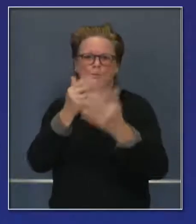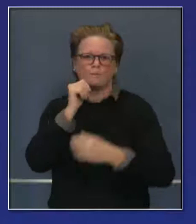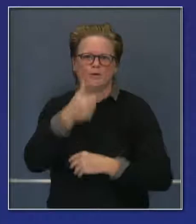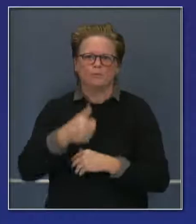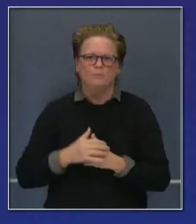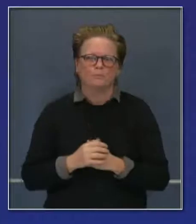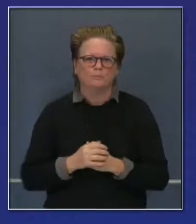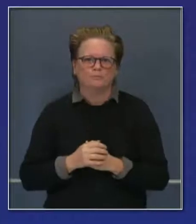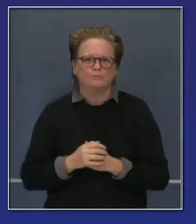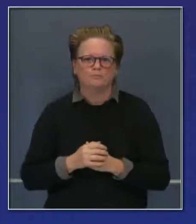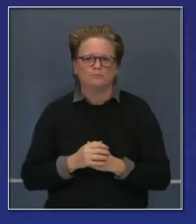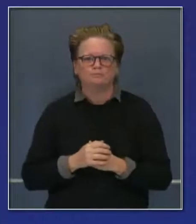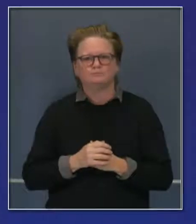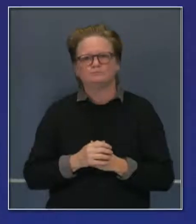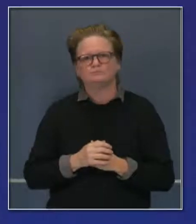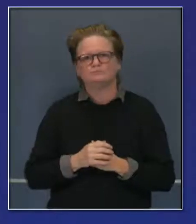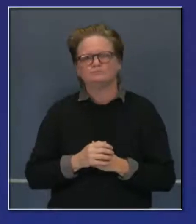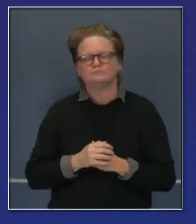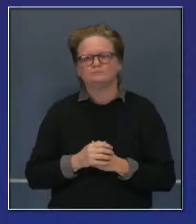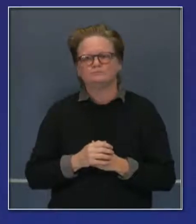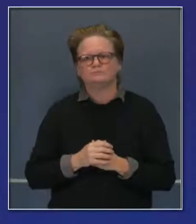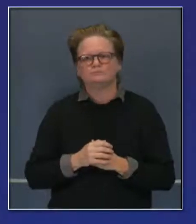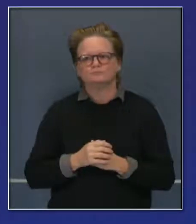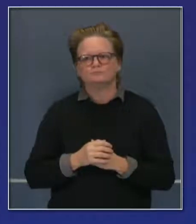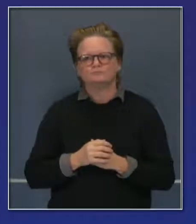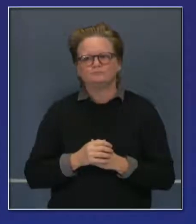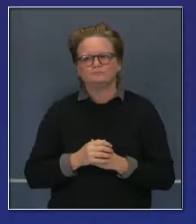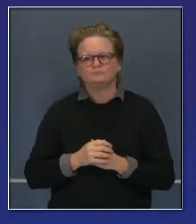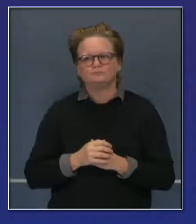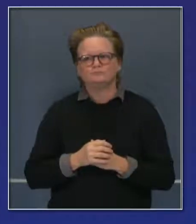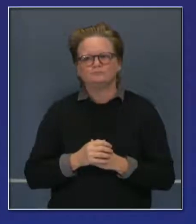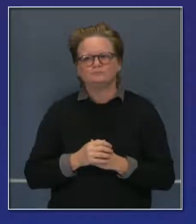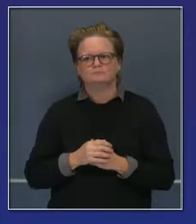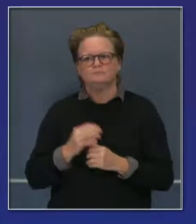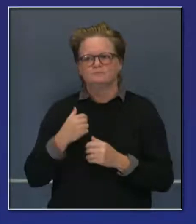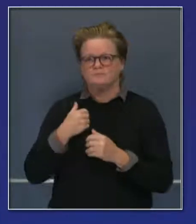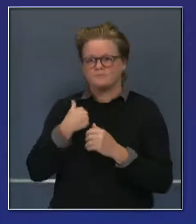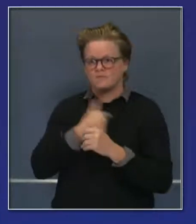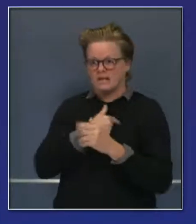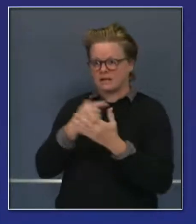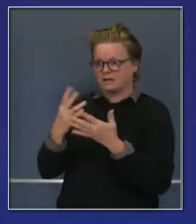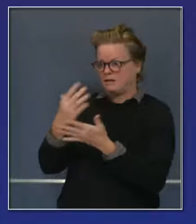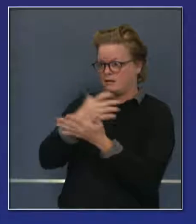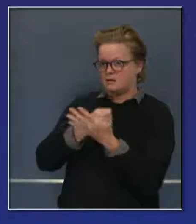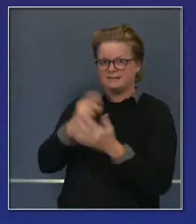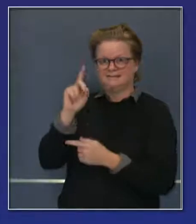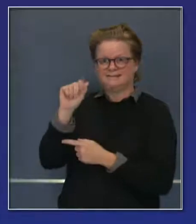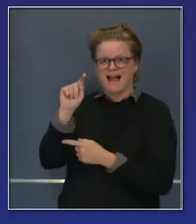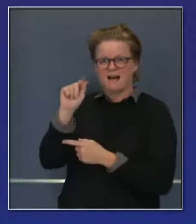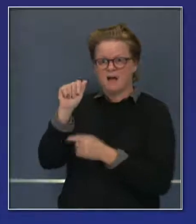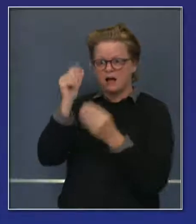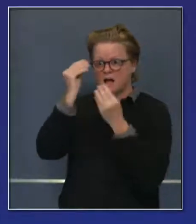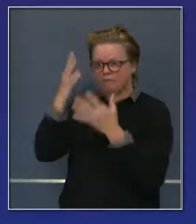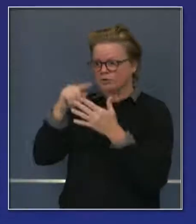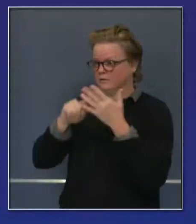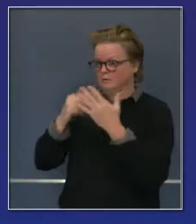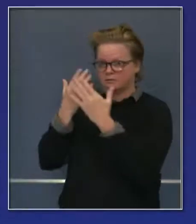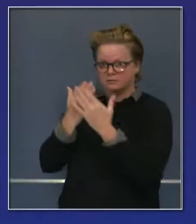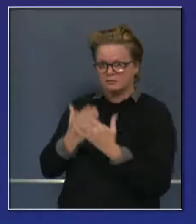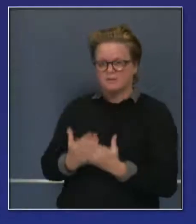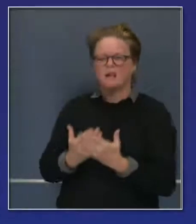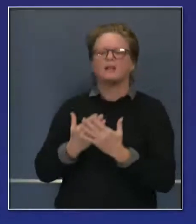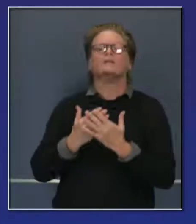data and the transparency of it before we release that information. But tomorrow at noon, we'll get that information from Dr. Galley,